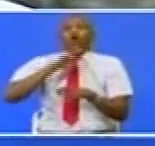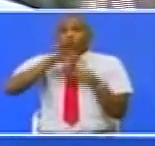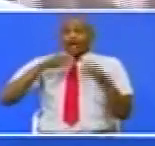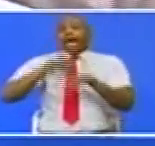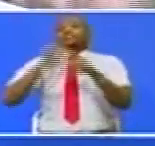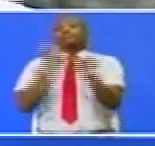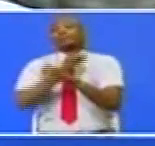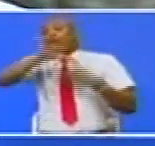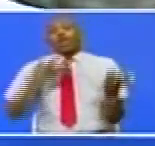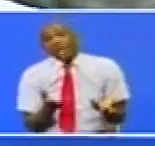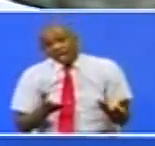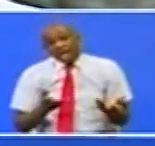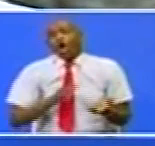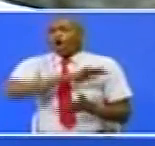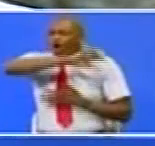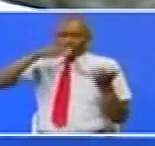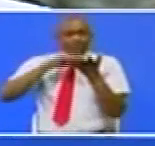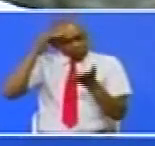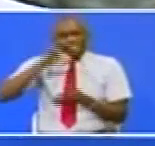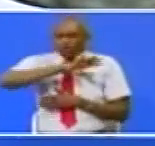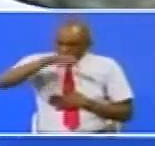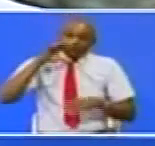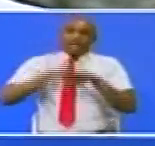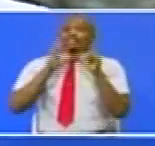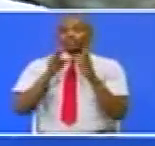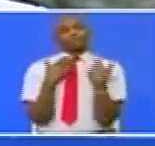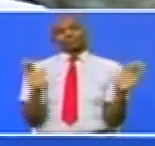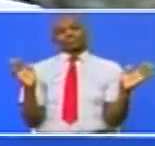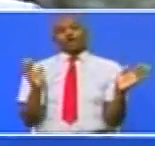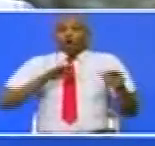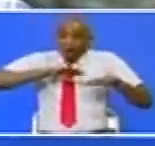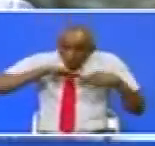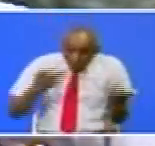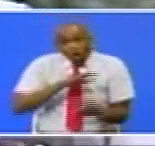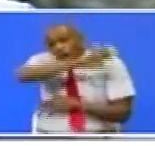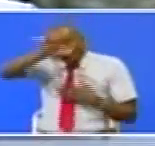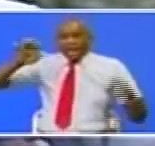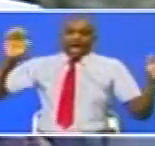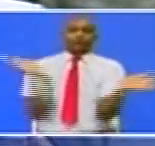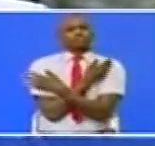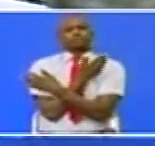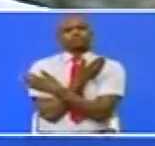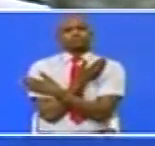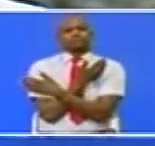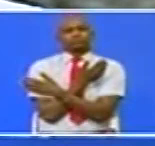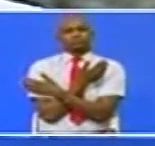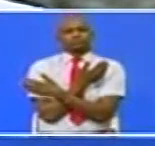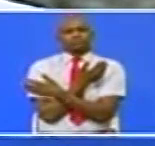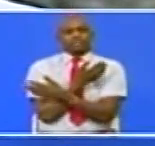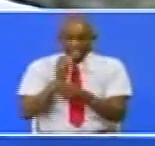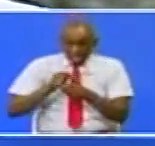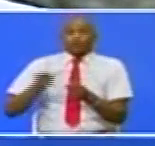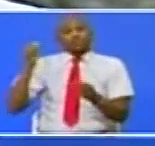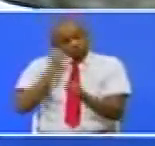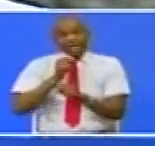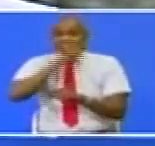cheated. Let all students have their dirty results, or you nullify all and an unreset exam so that